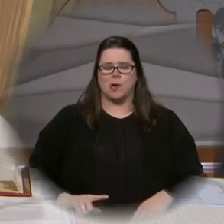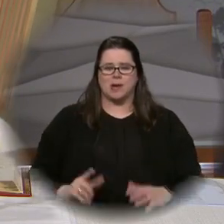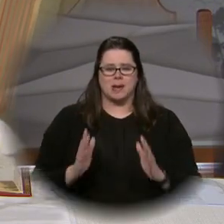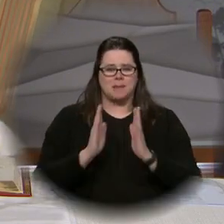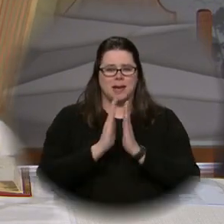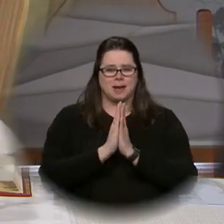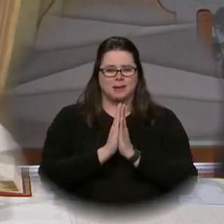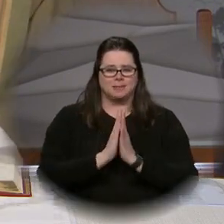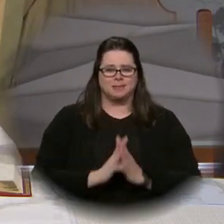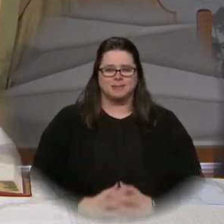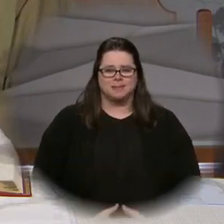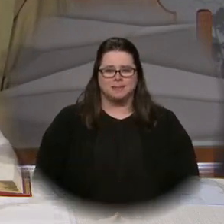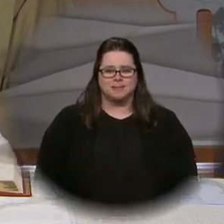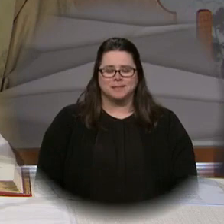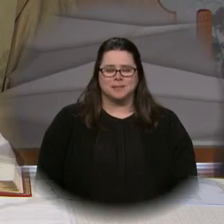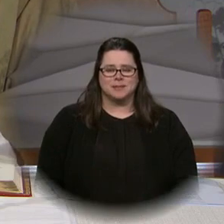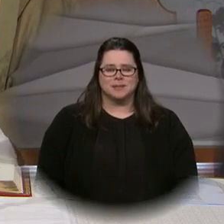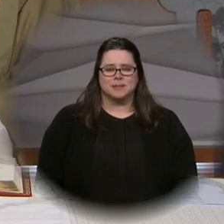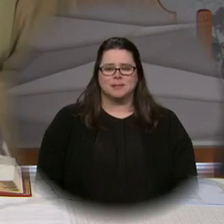Amen. Amen.